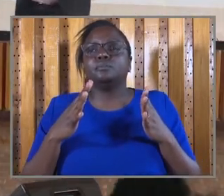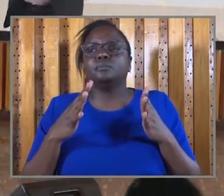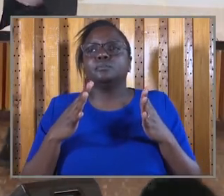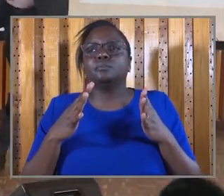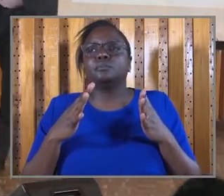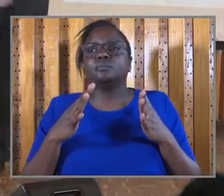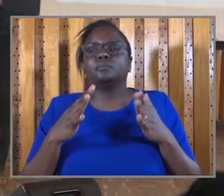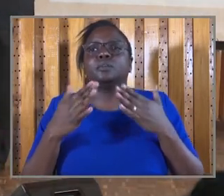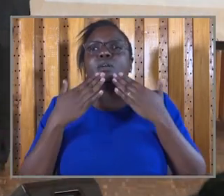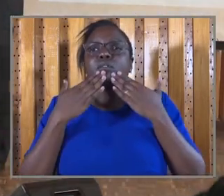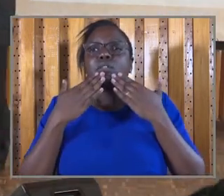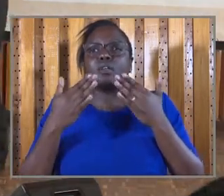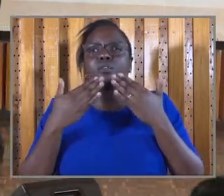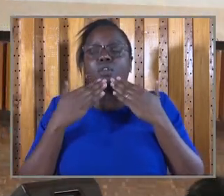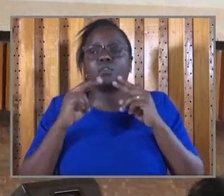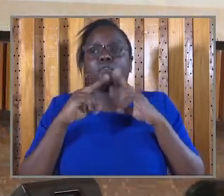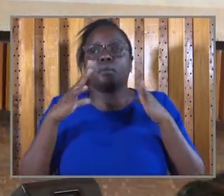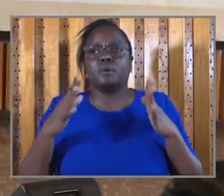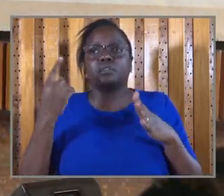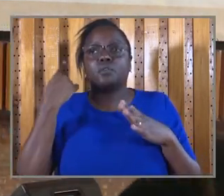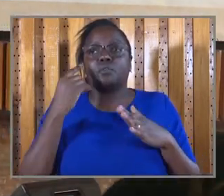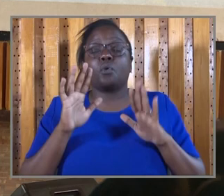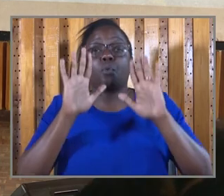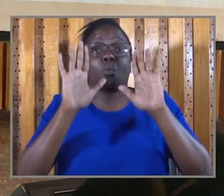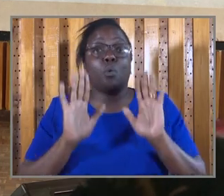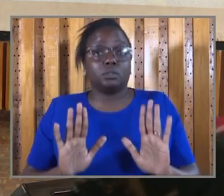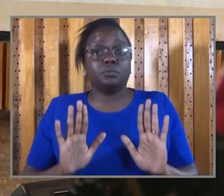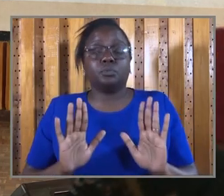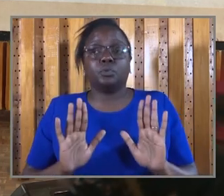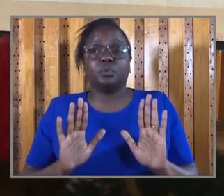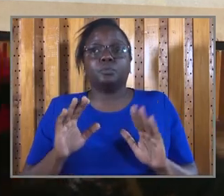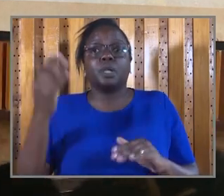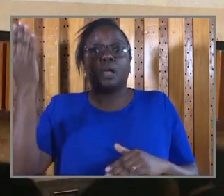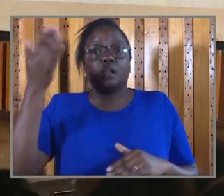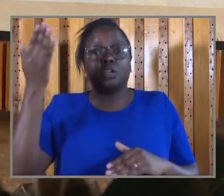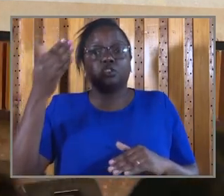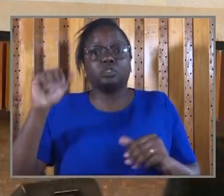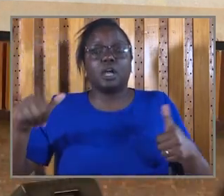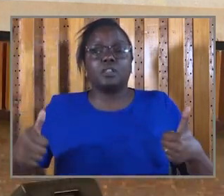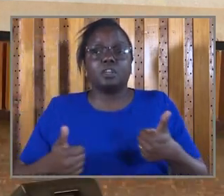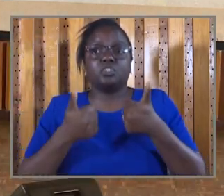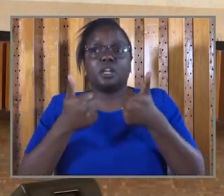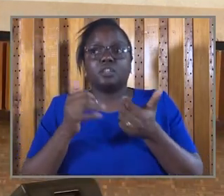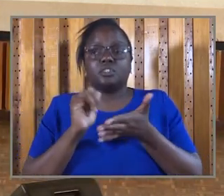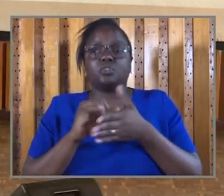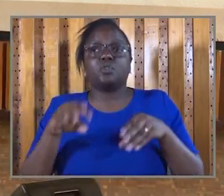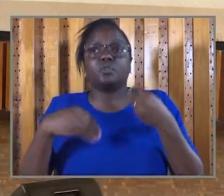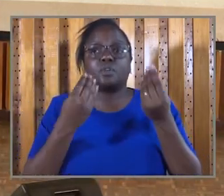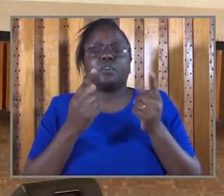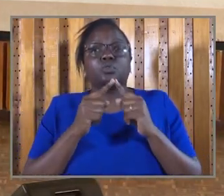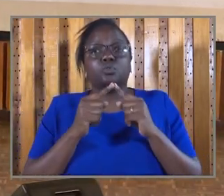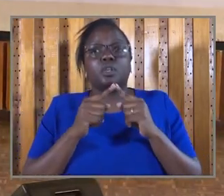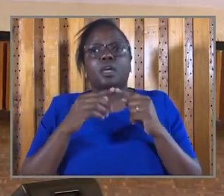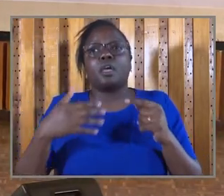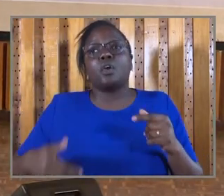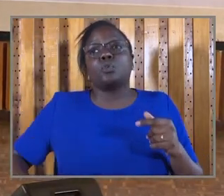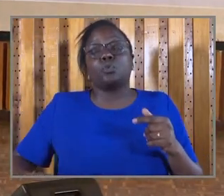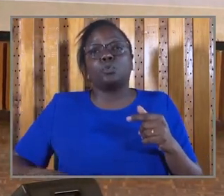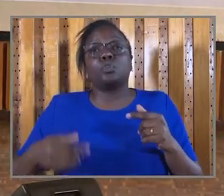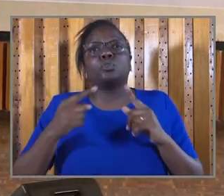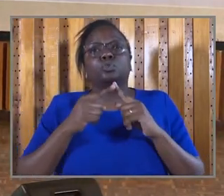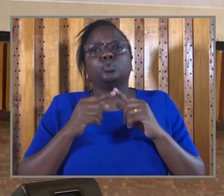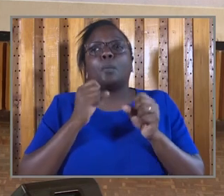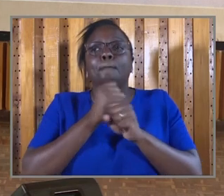Your Excellency, thank you very much for the wonderful lecture and the challenge you have given to the youth to make their voices heard in